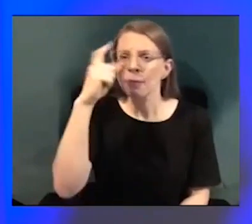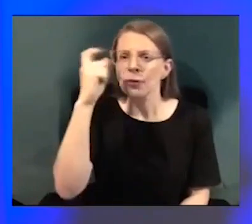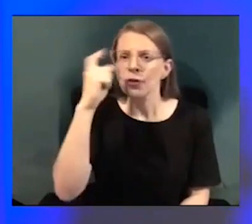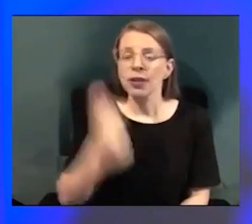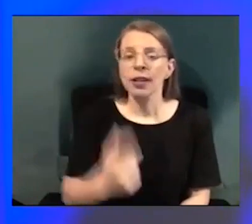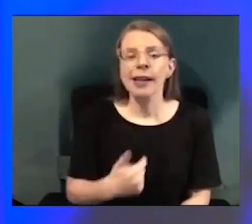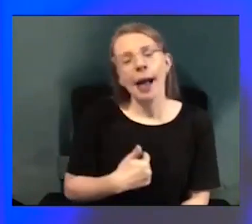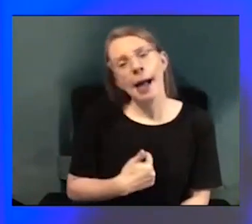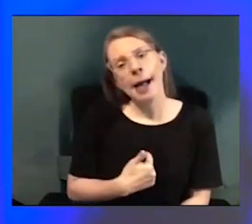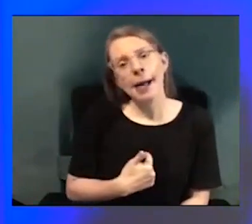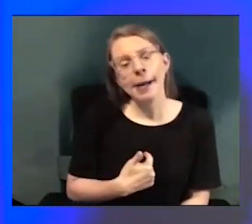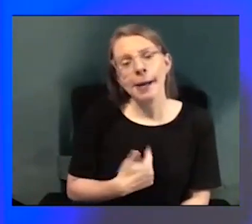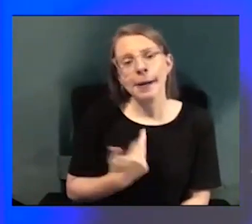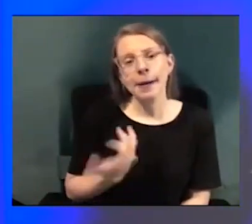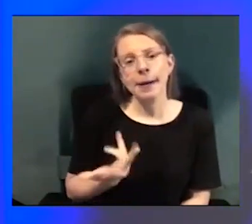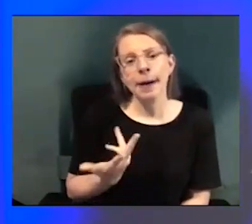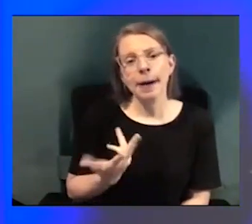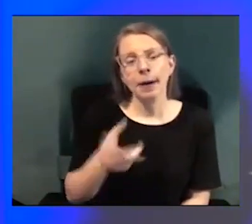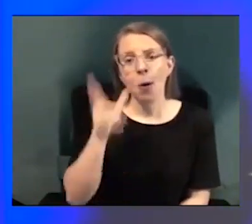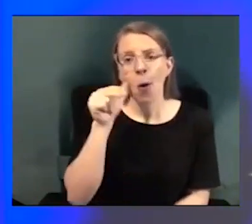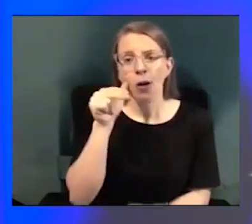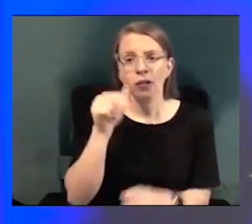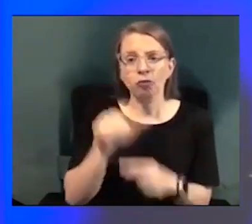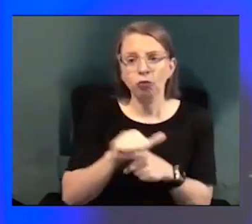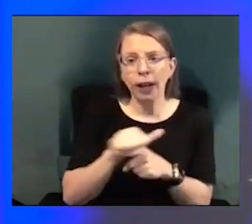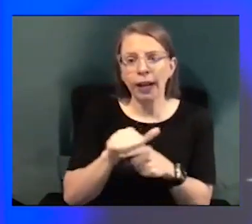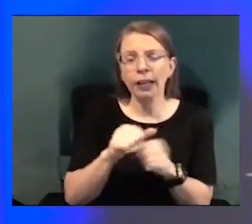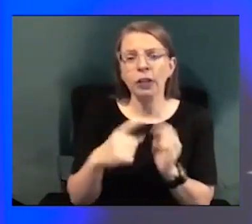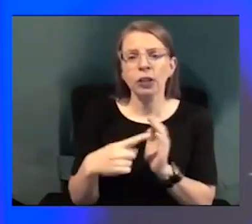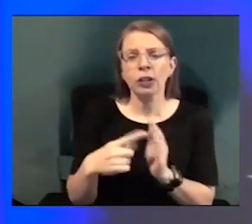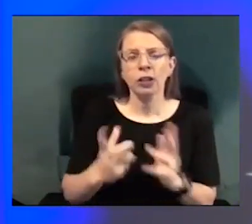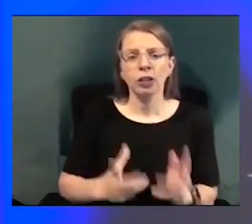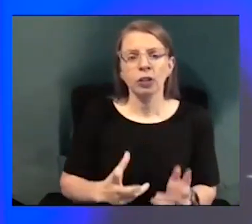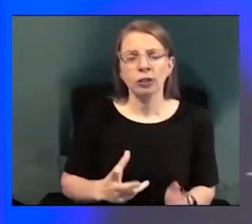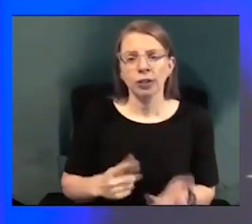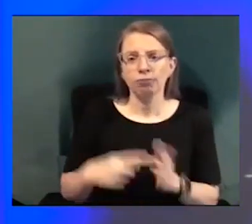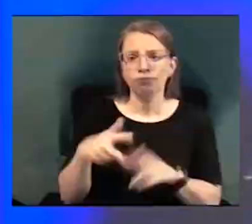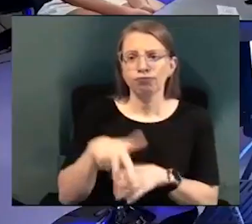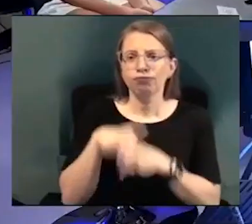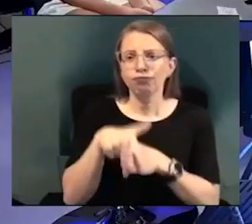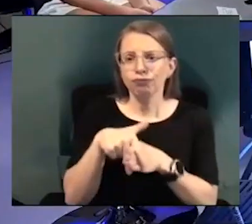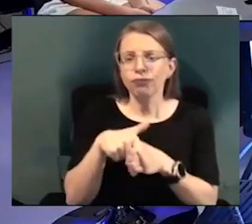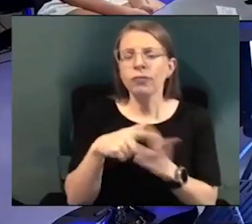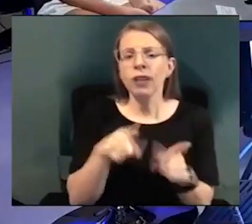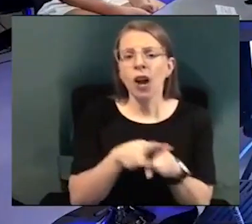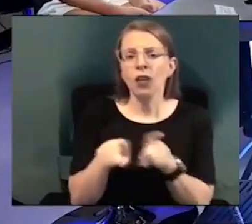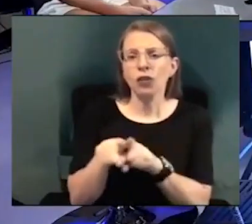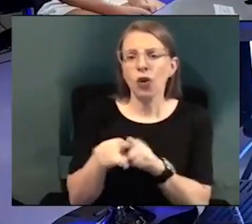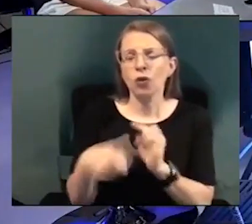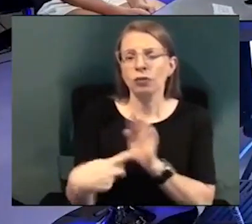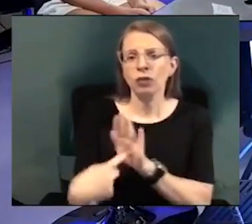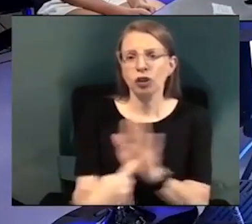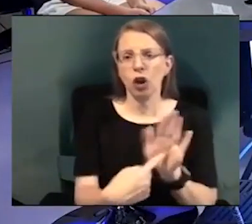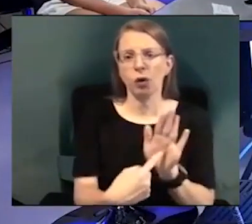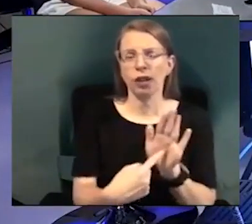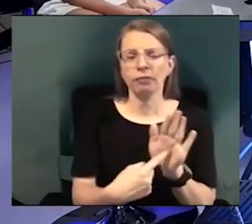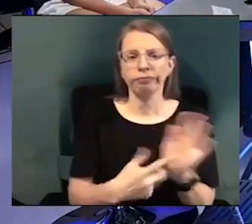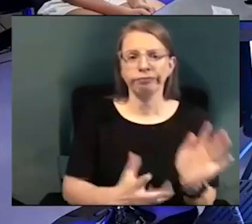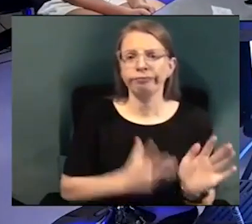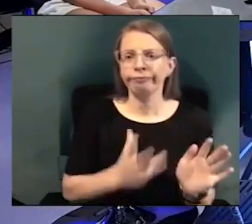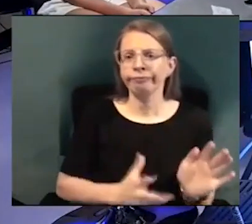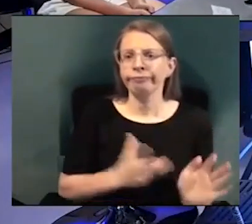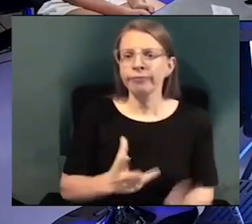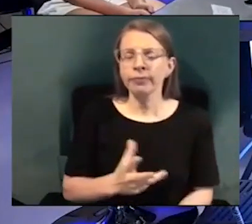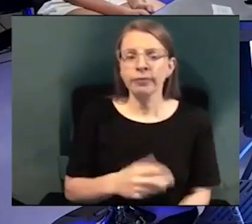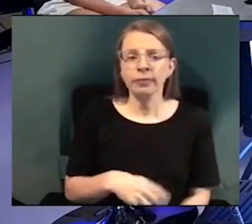I'm horse riding a lot, and I'm showing. Horse riding and showing. Okay, that's something I could never have done. That requires a fair amount